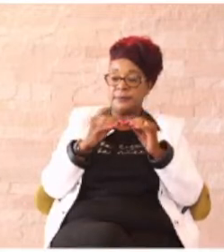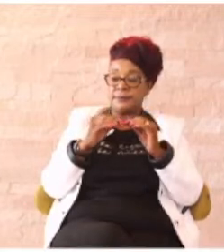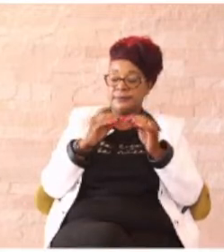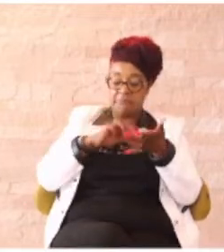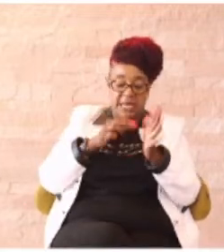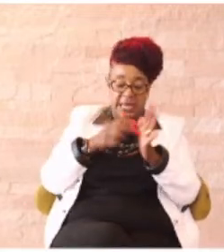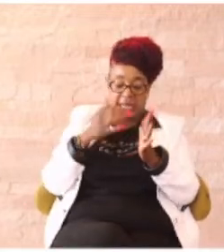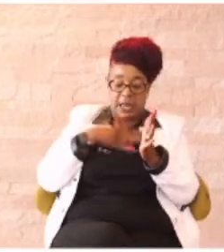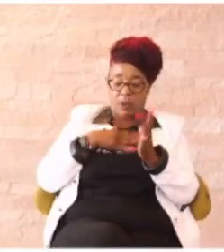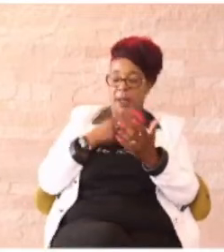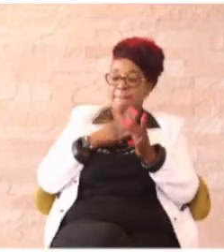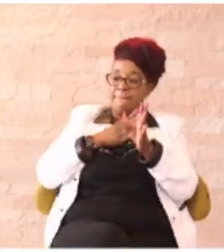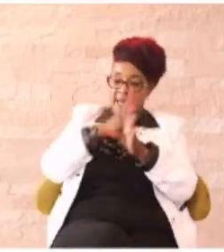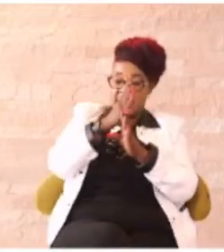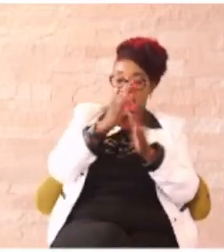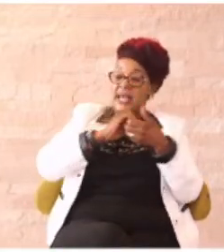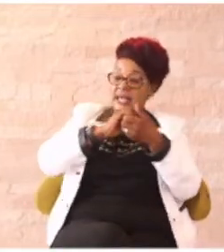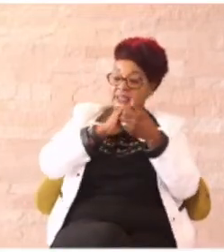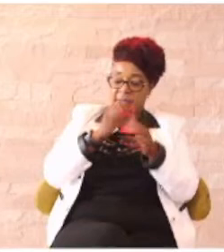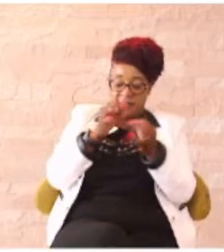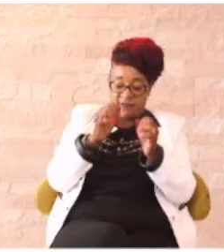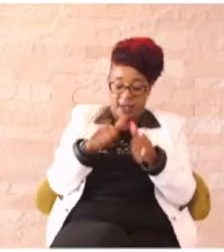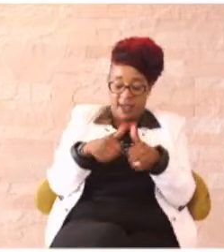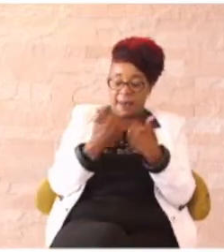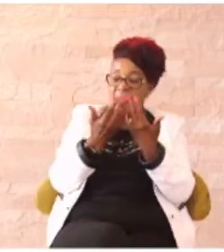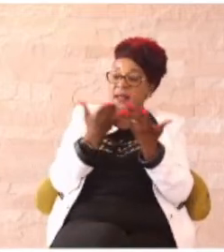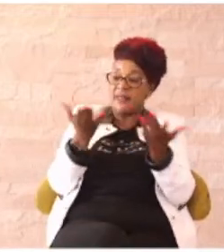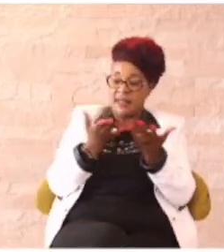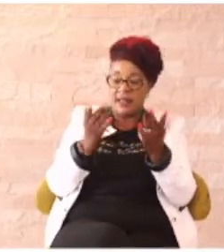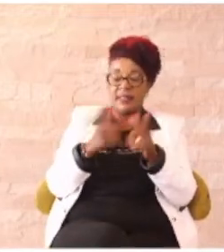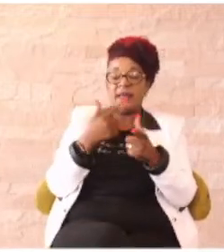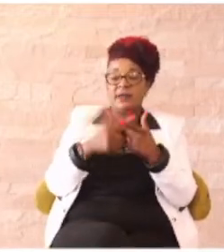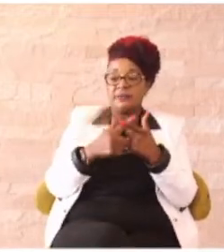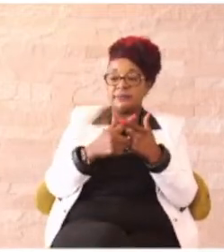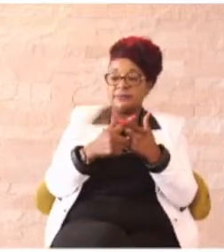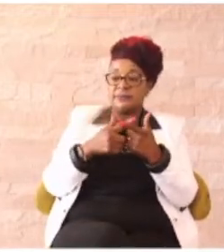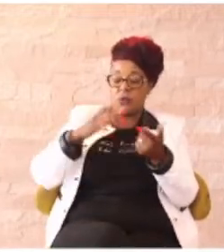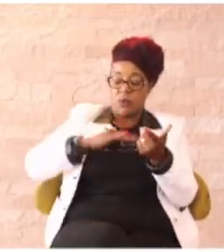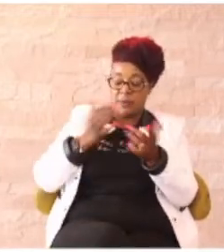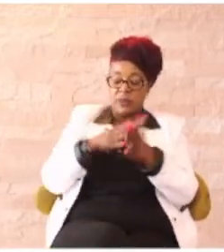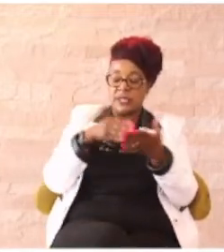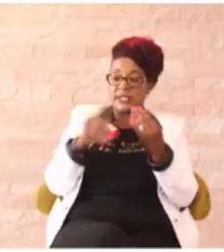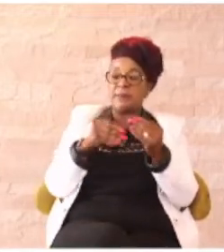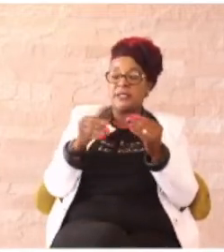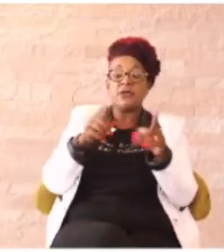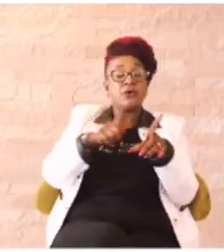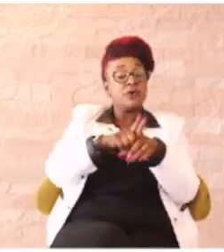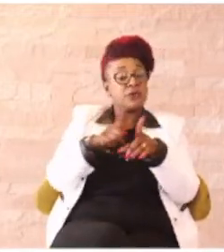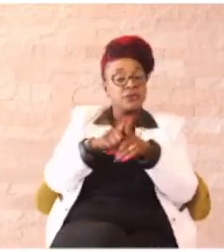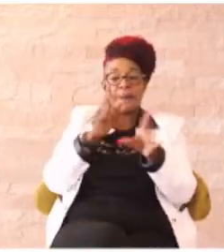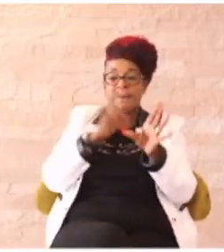engagement, they participate in there. And women with disabilities also